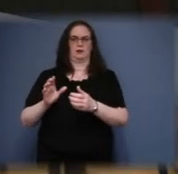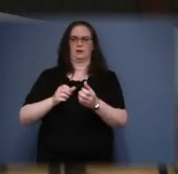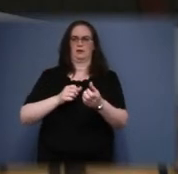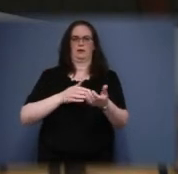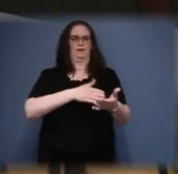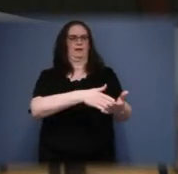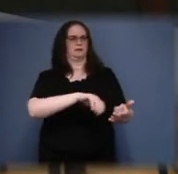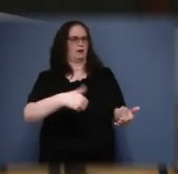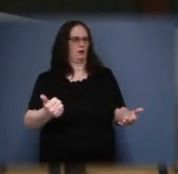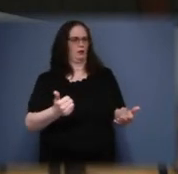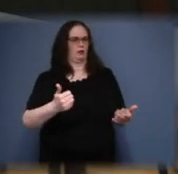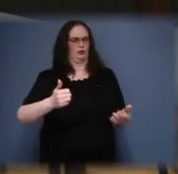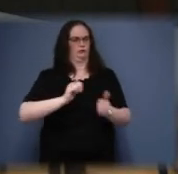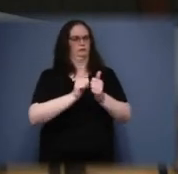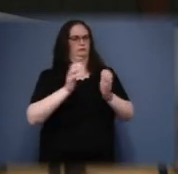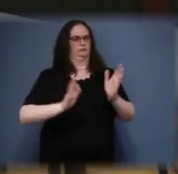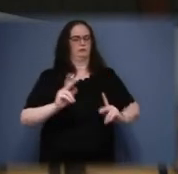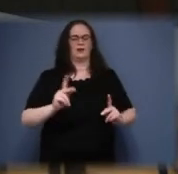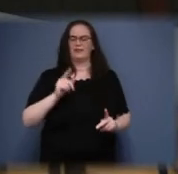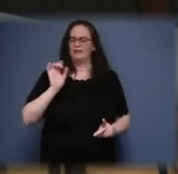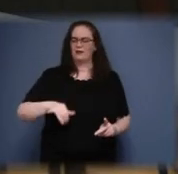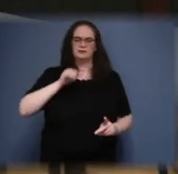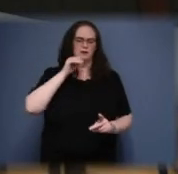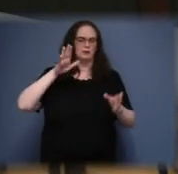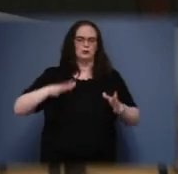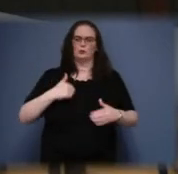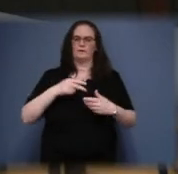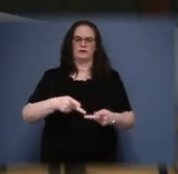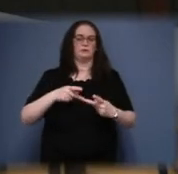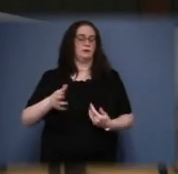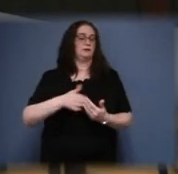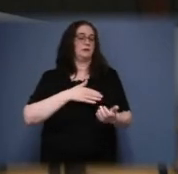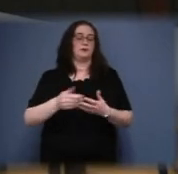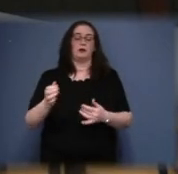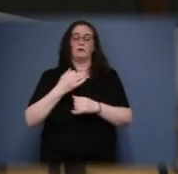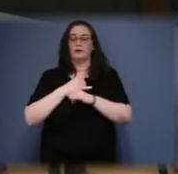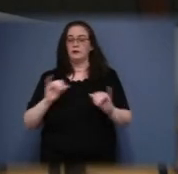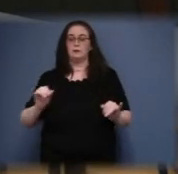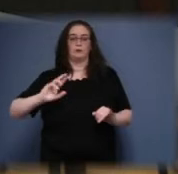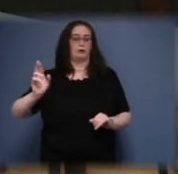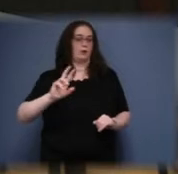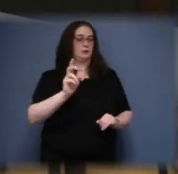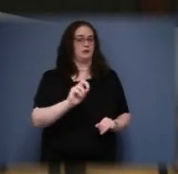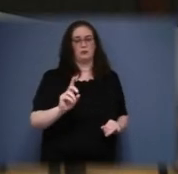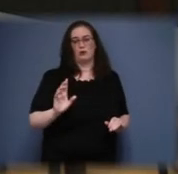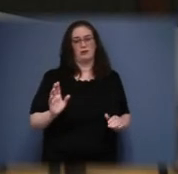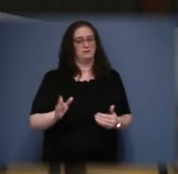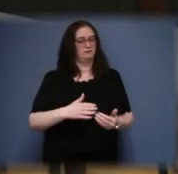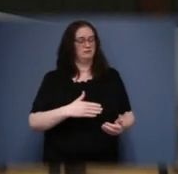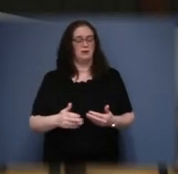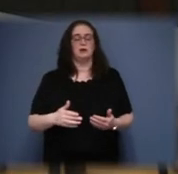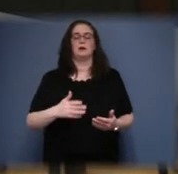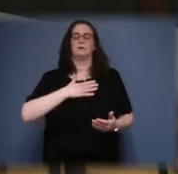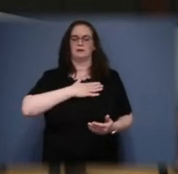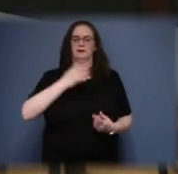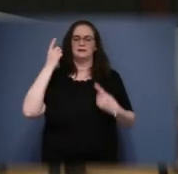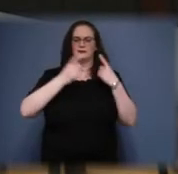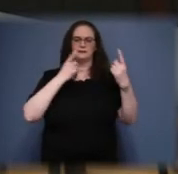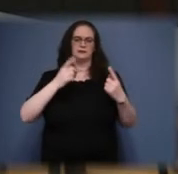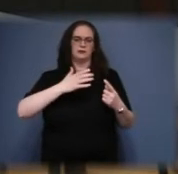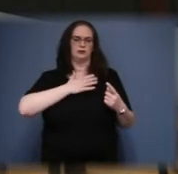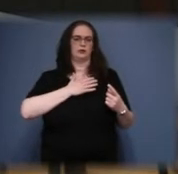This is not somebody we want for this position, no matter if you're independent, Republican, or Democrat. Please consider